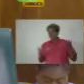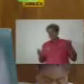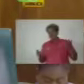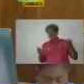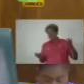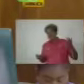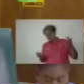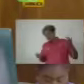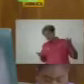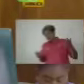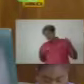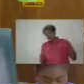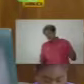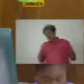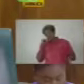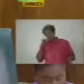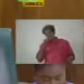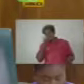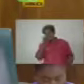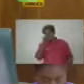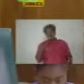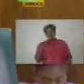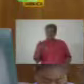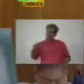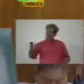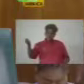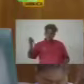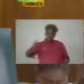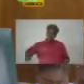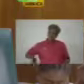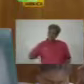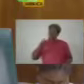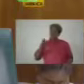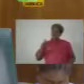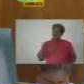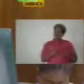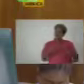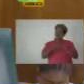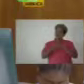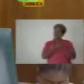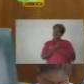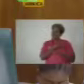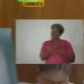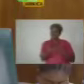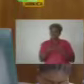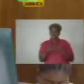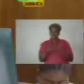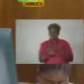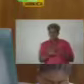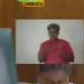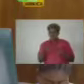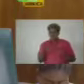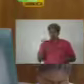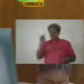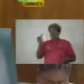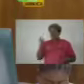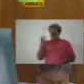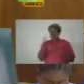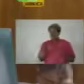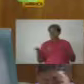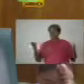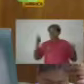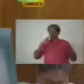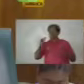Yeah. If it wasn't IMF or security. So that's one resource that